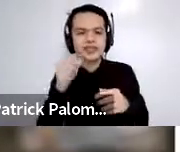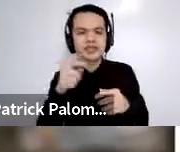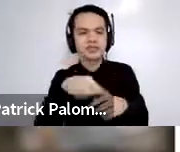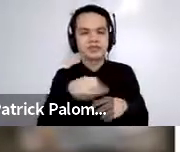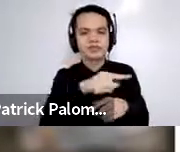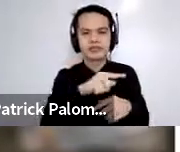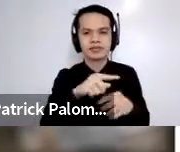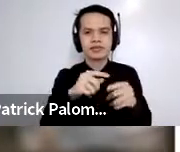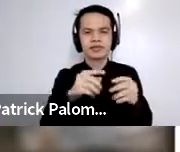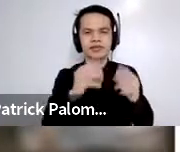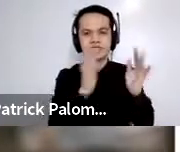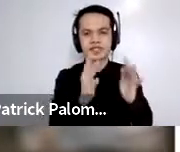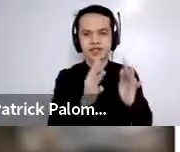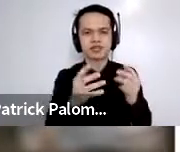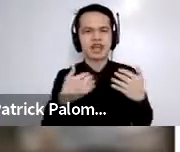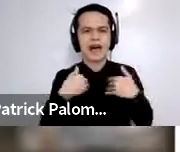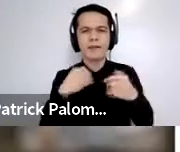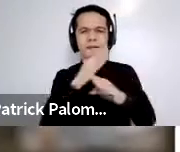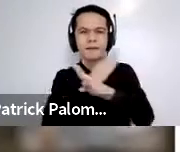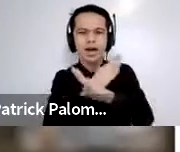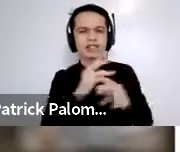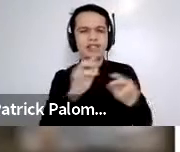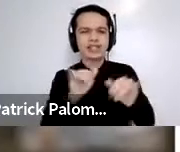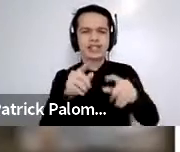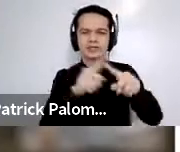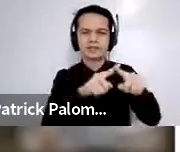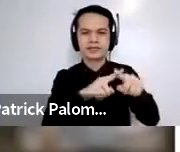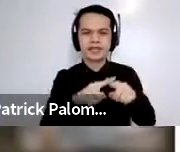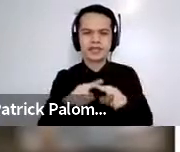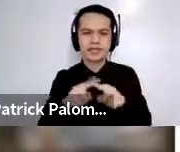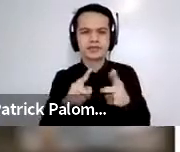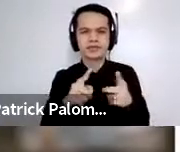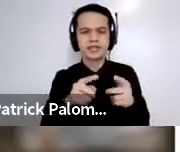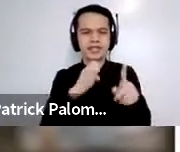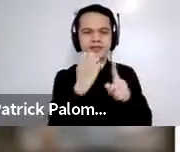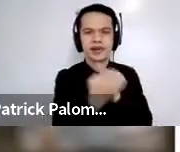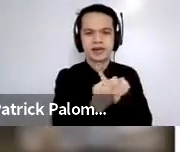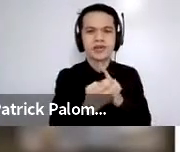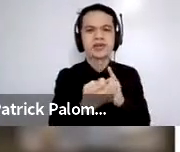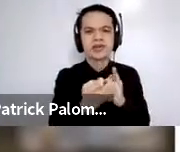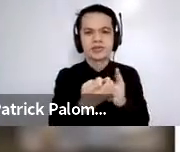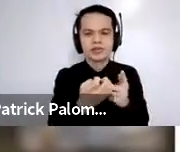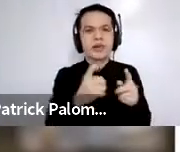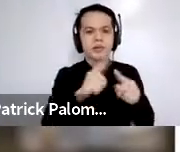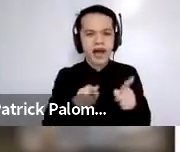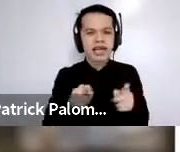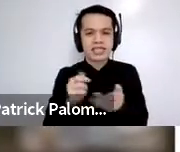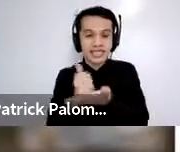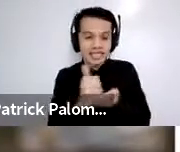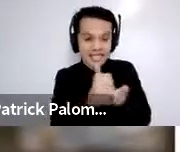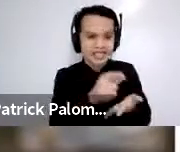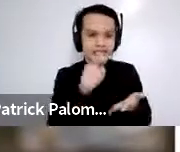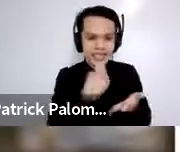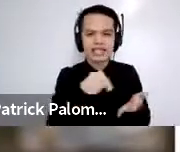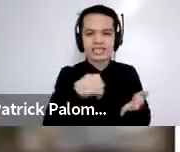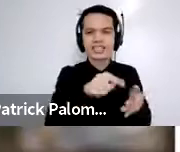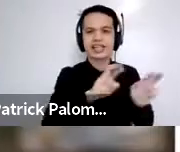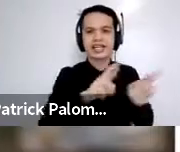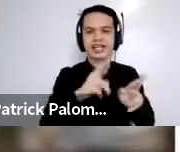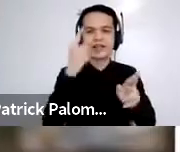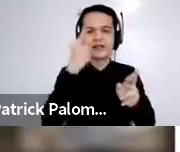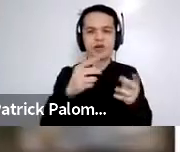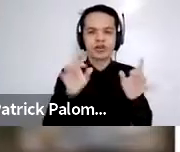and negotiating difficult physical environments make them better equipped to cope psychologically in a crisis than non-disabled